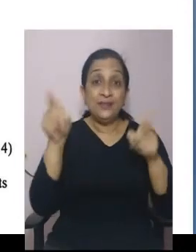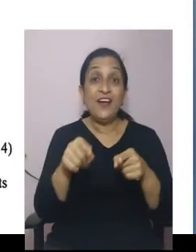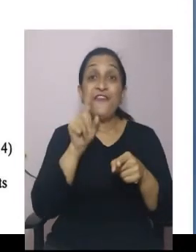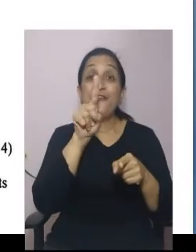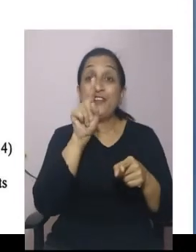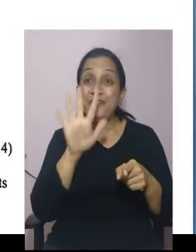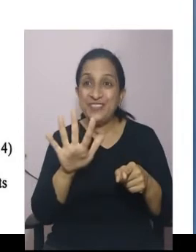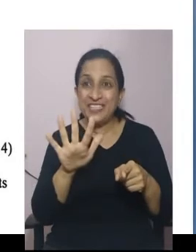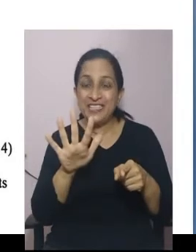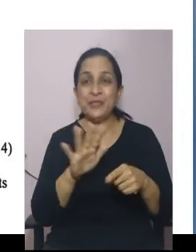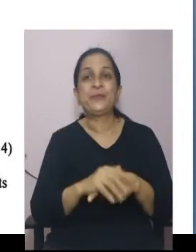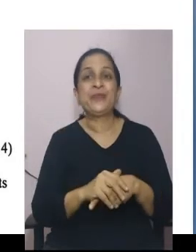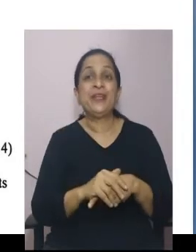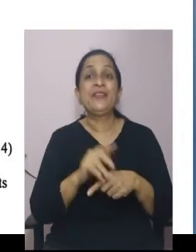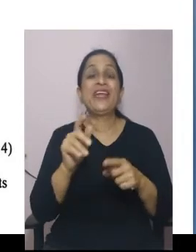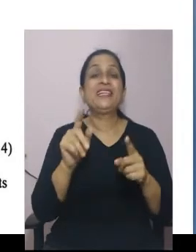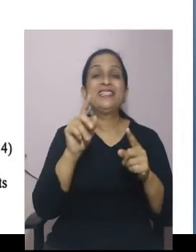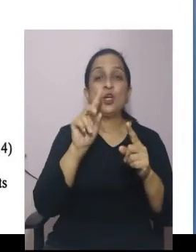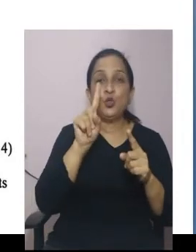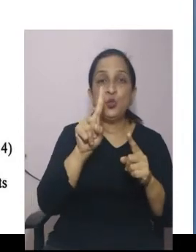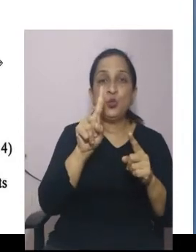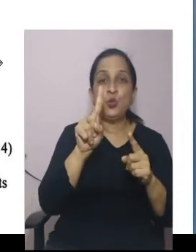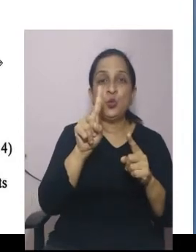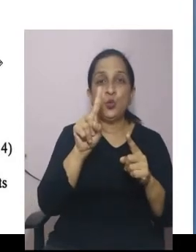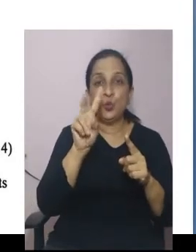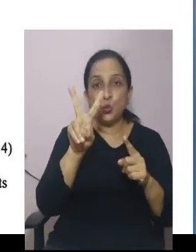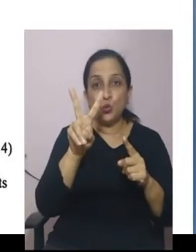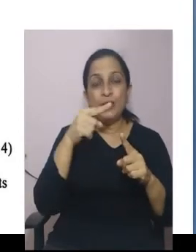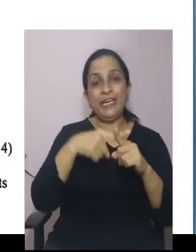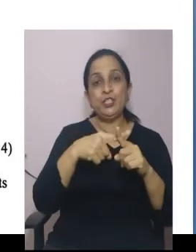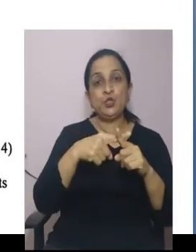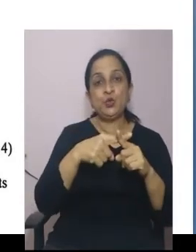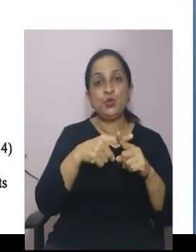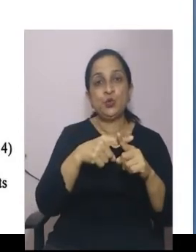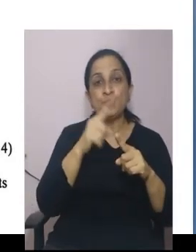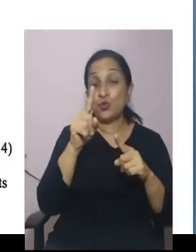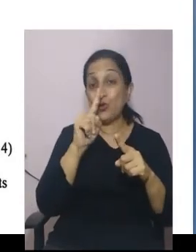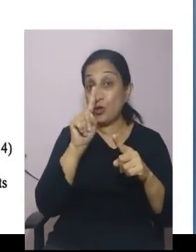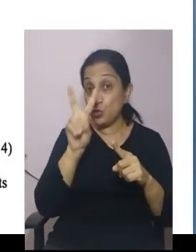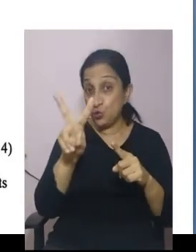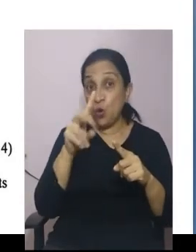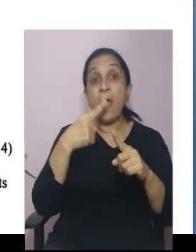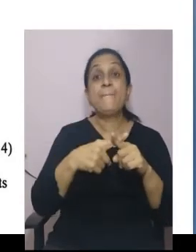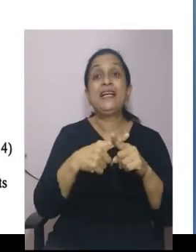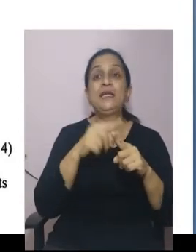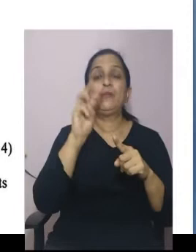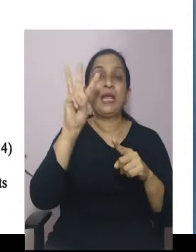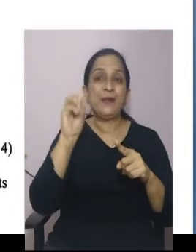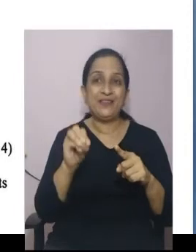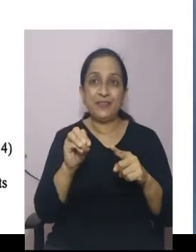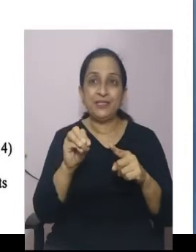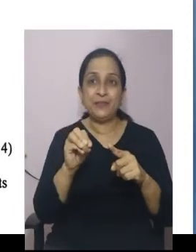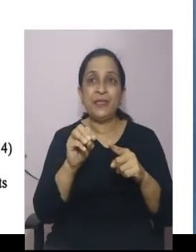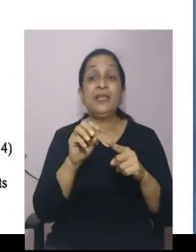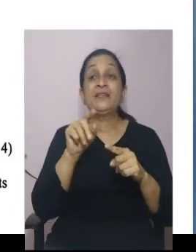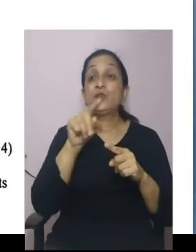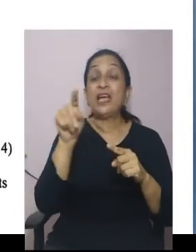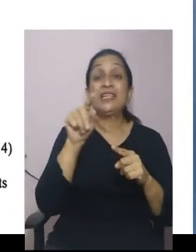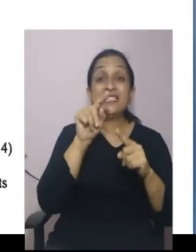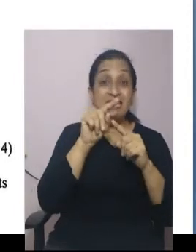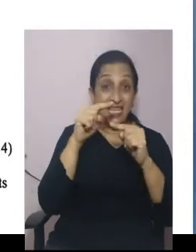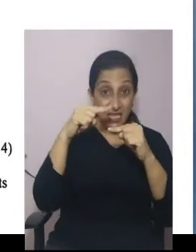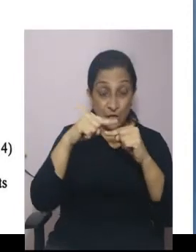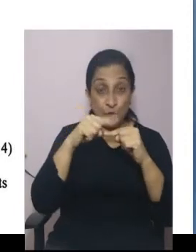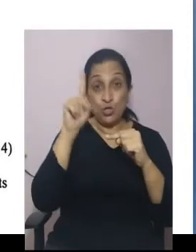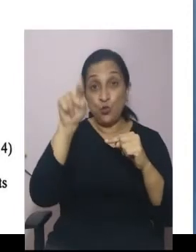it means here that you must remember the values of sine, cos and tan for 30 degree,